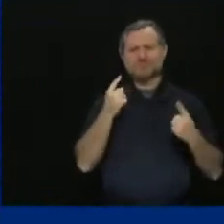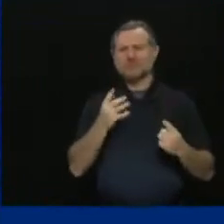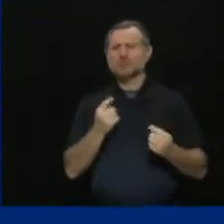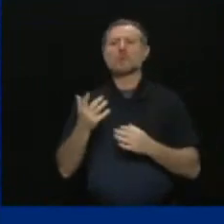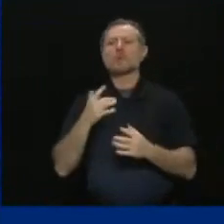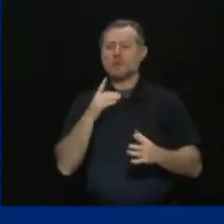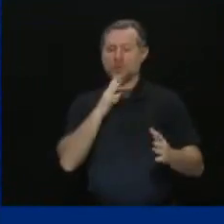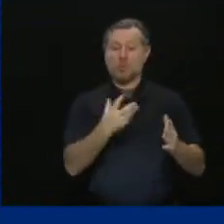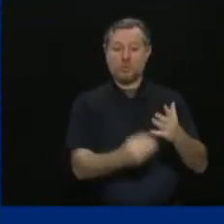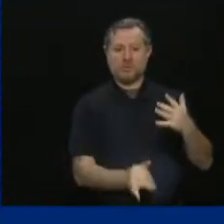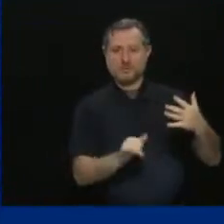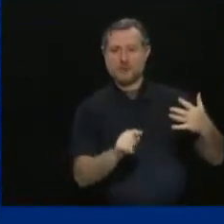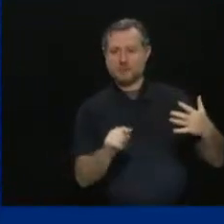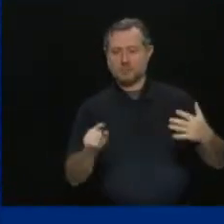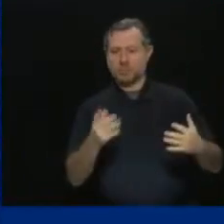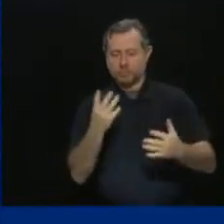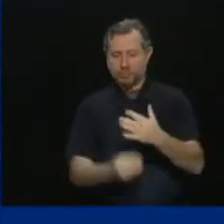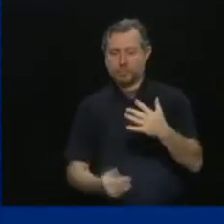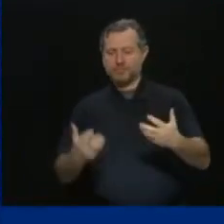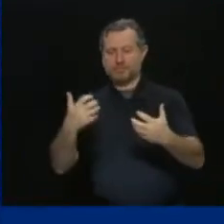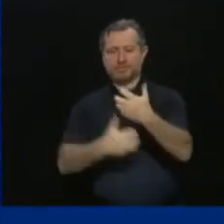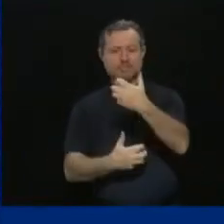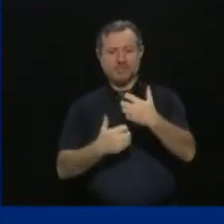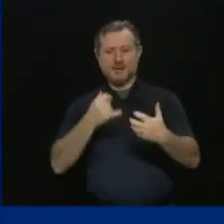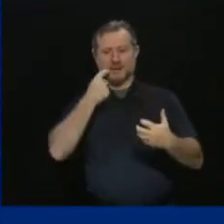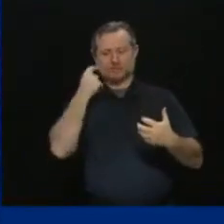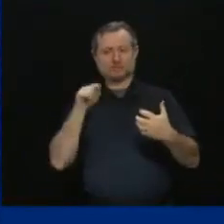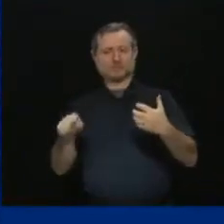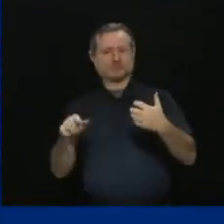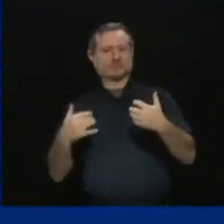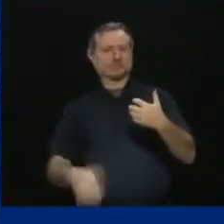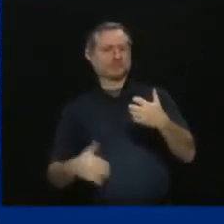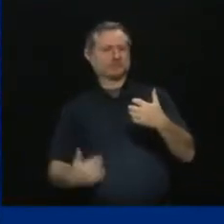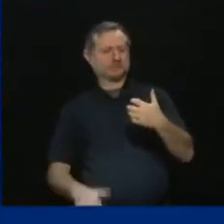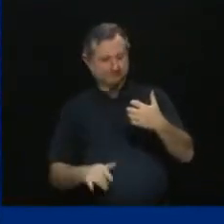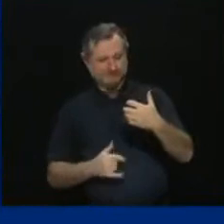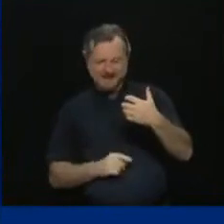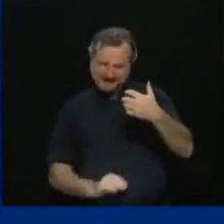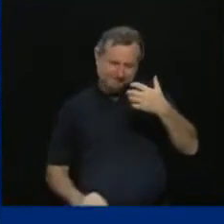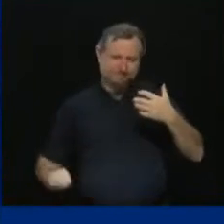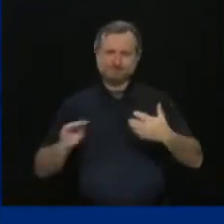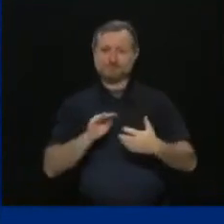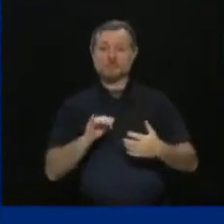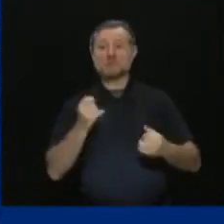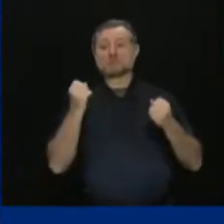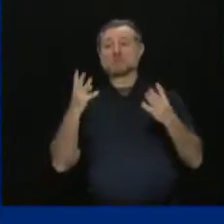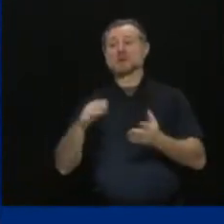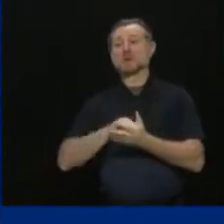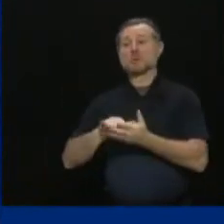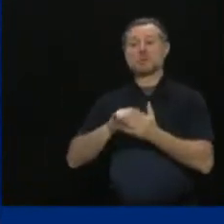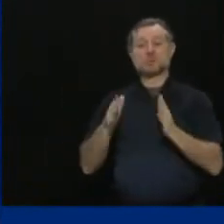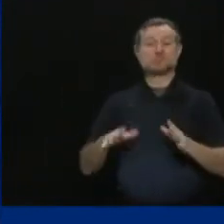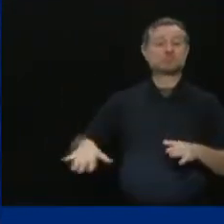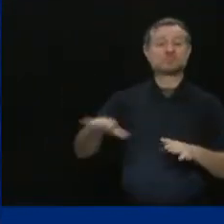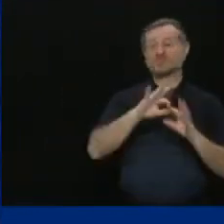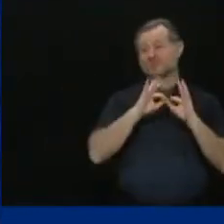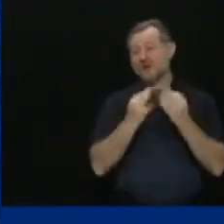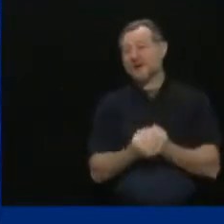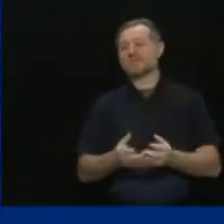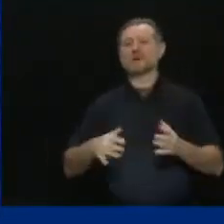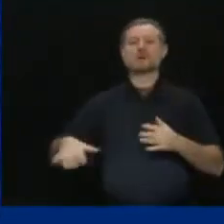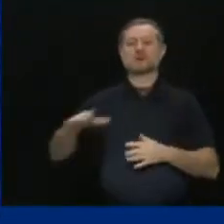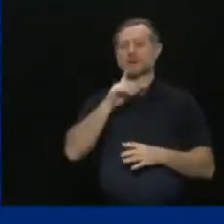often accompanies addiction. It is a loss that many New Yorkers and their families have